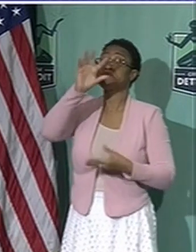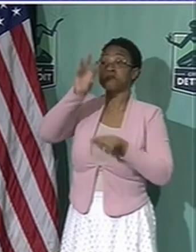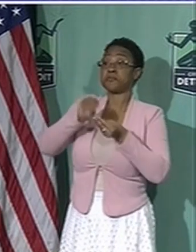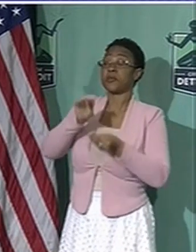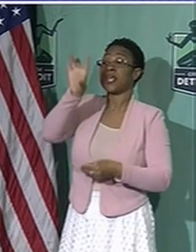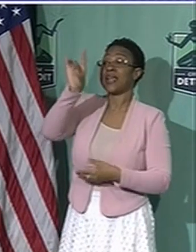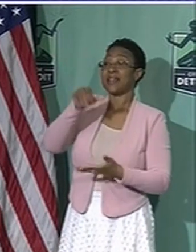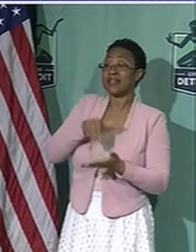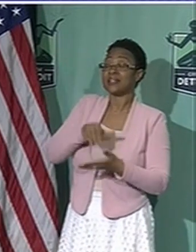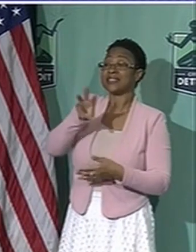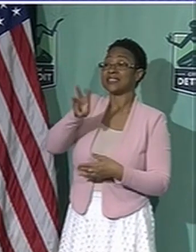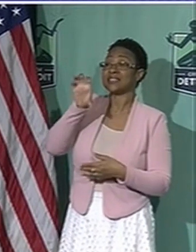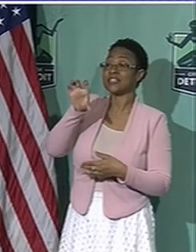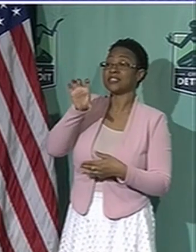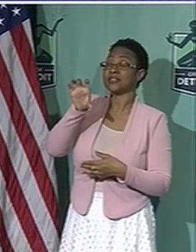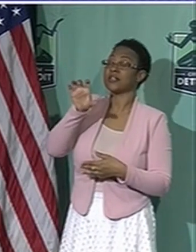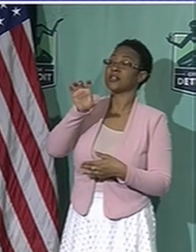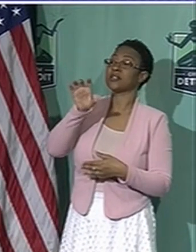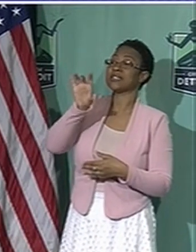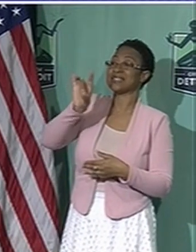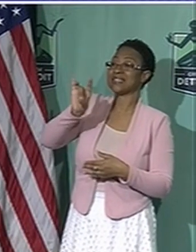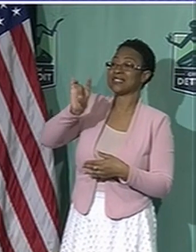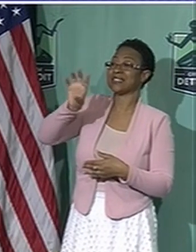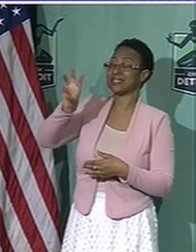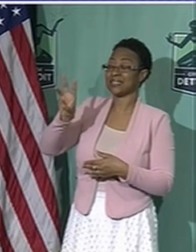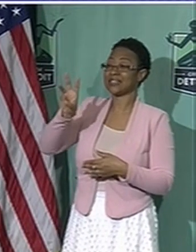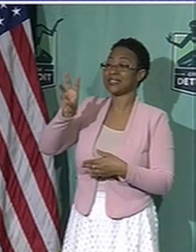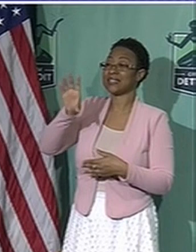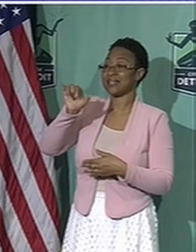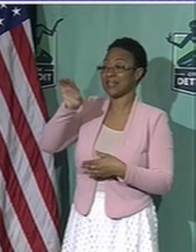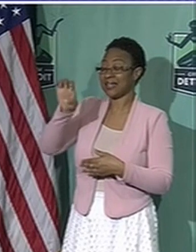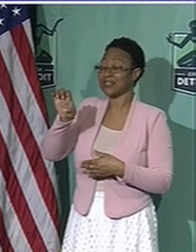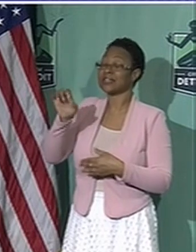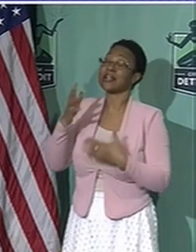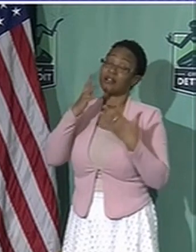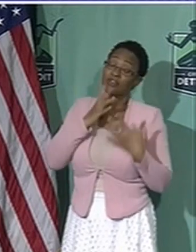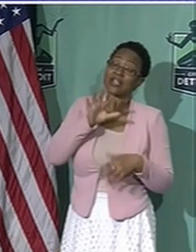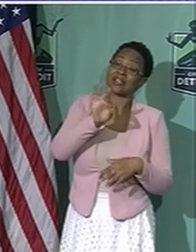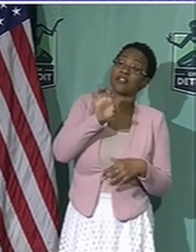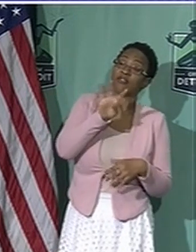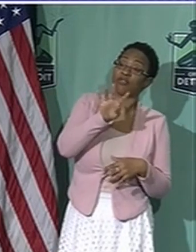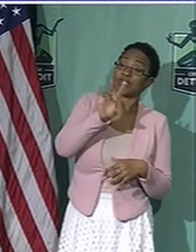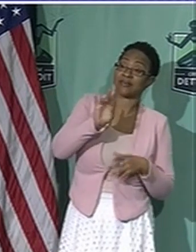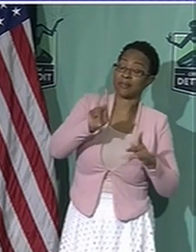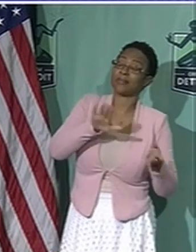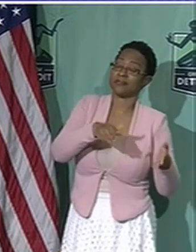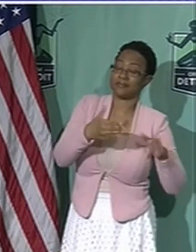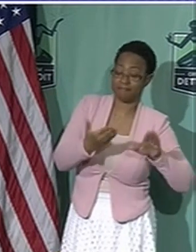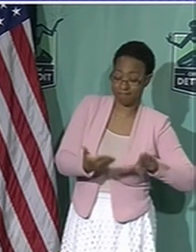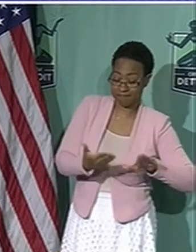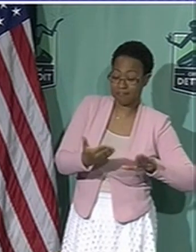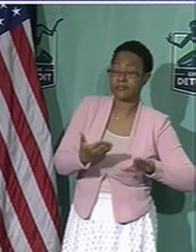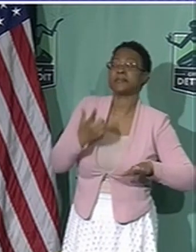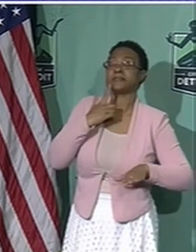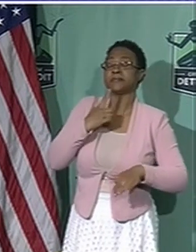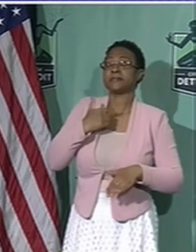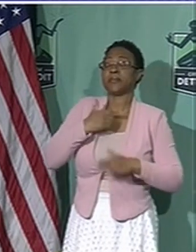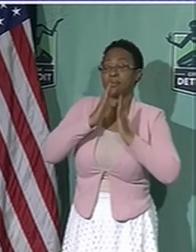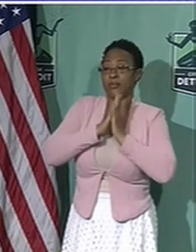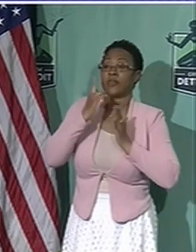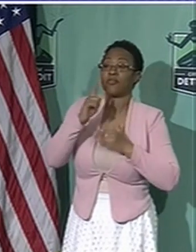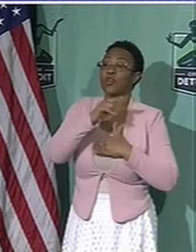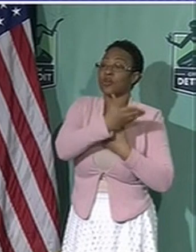8,687 cases in the city of Detroit and unfortunately 947 deaths. As always, my sincere condolences